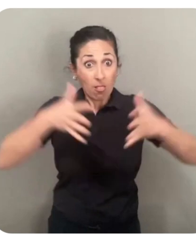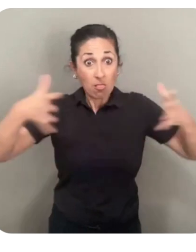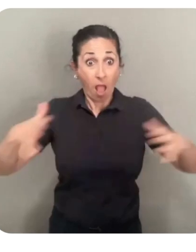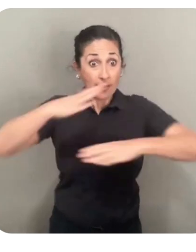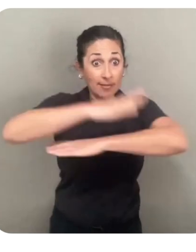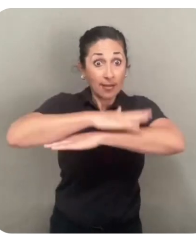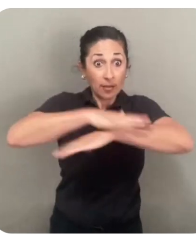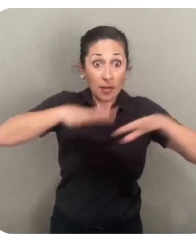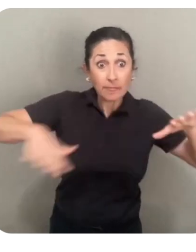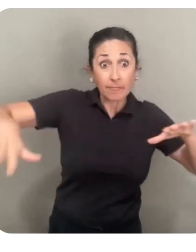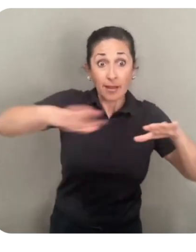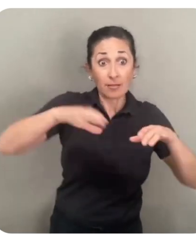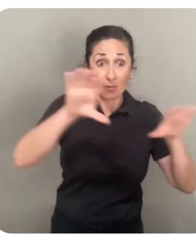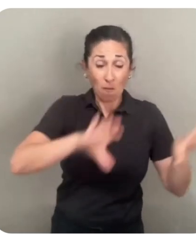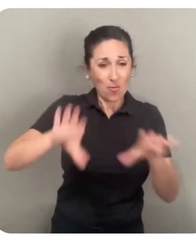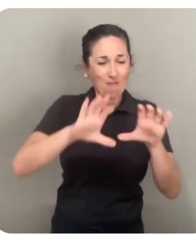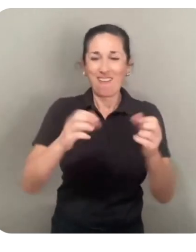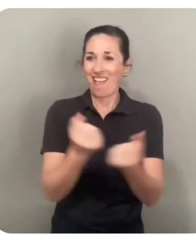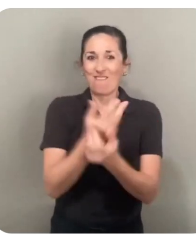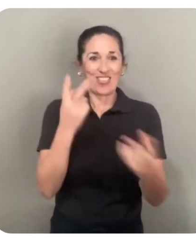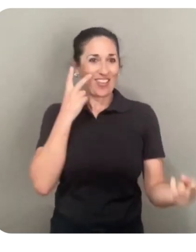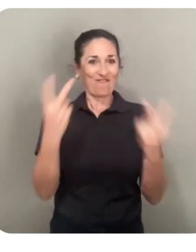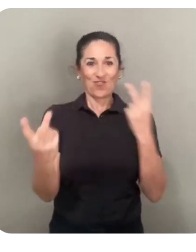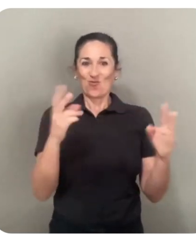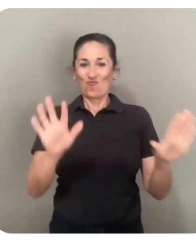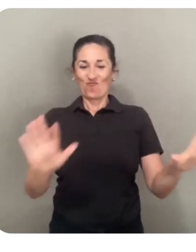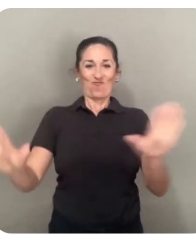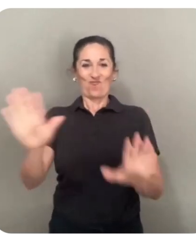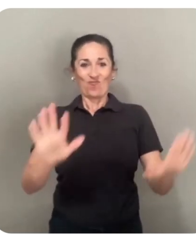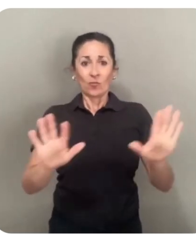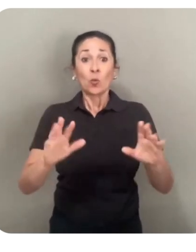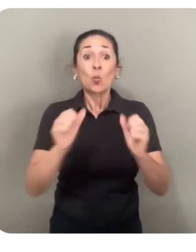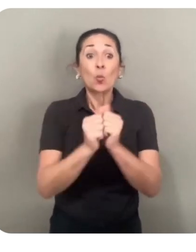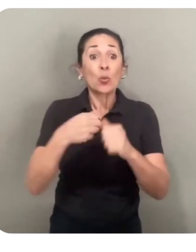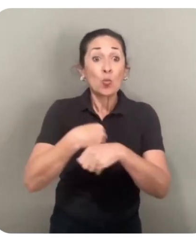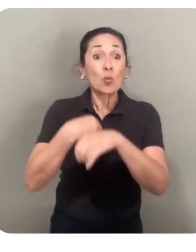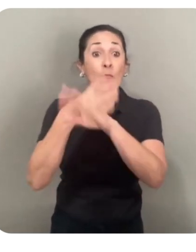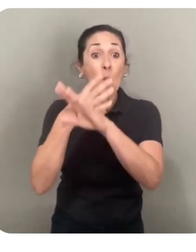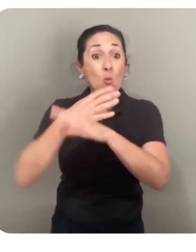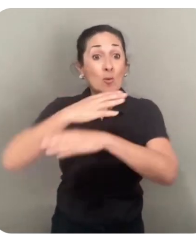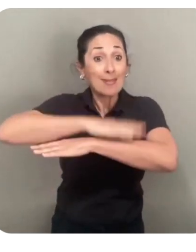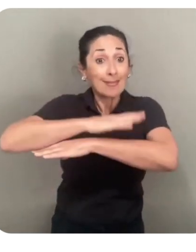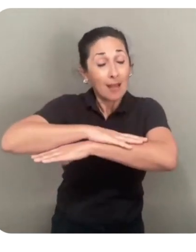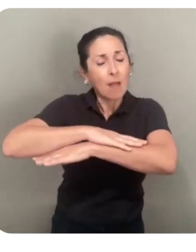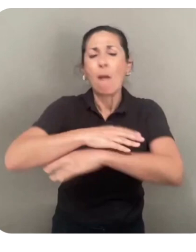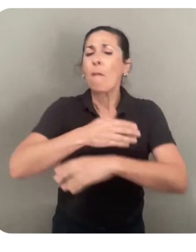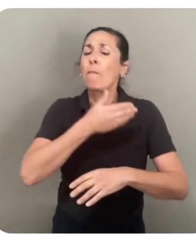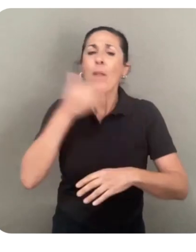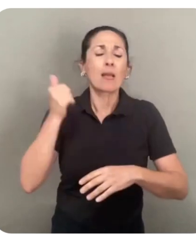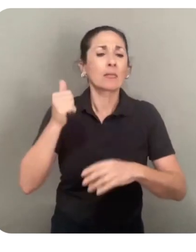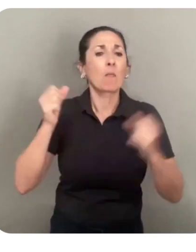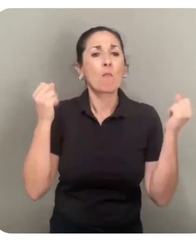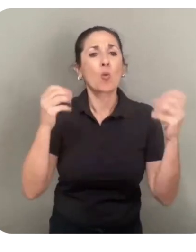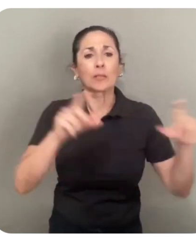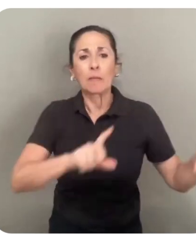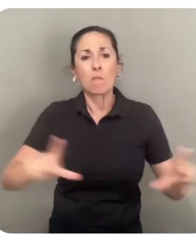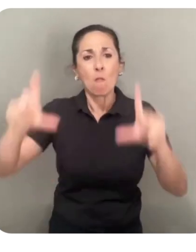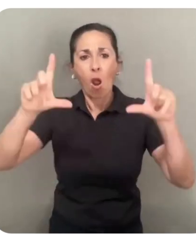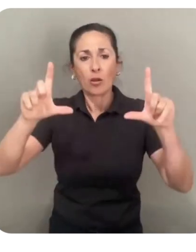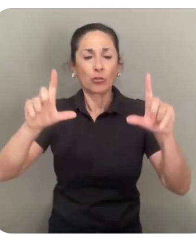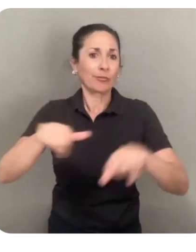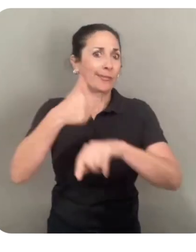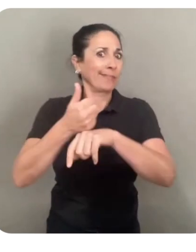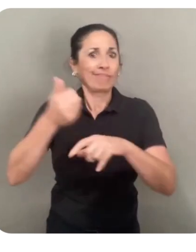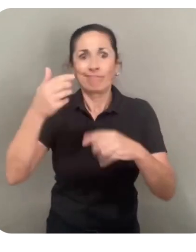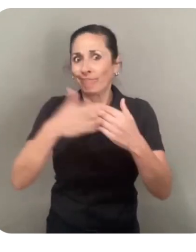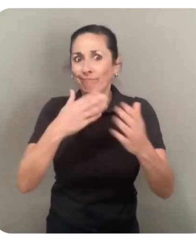you keep everything in view. With Remote Desktop, you can have the best multi-monitor setup wherever you are,